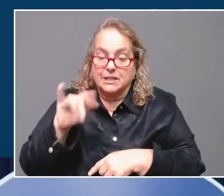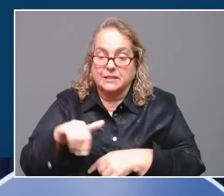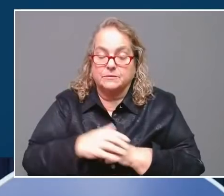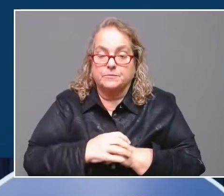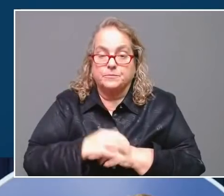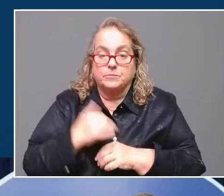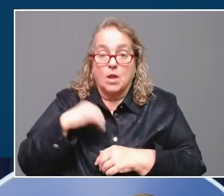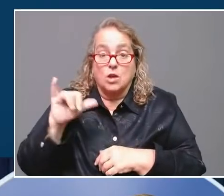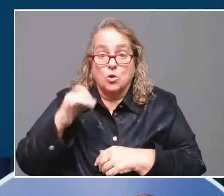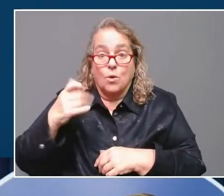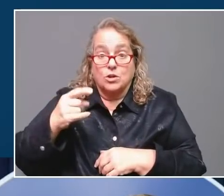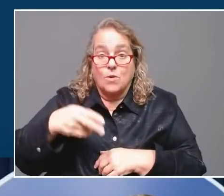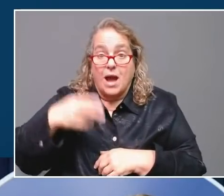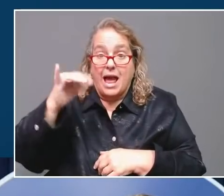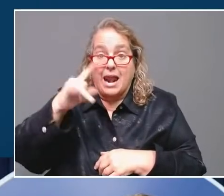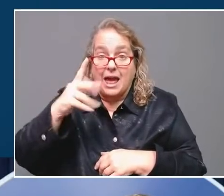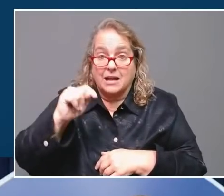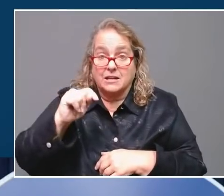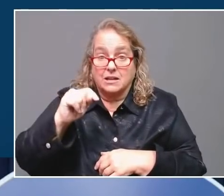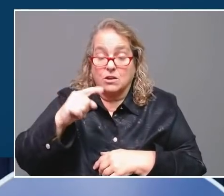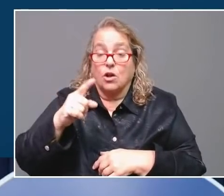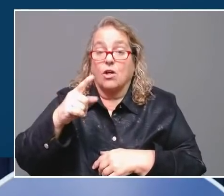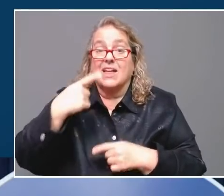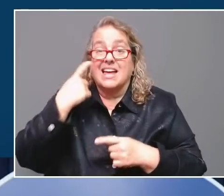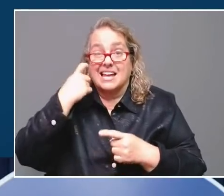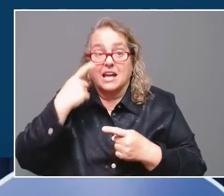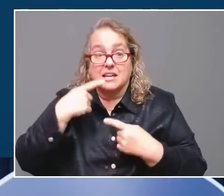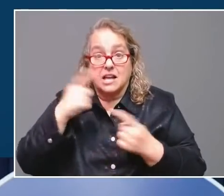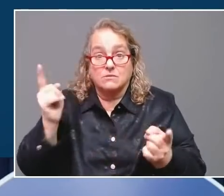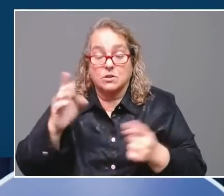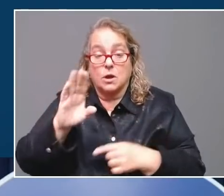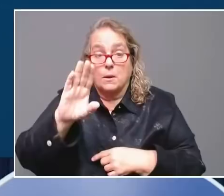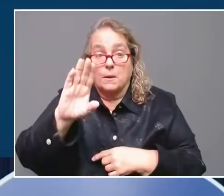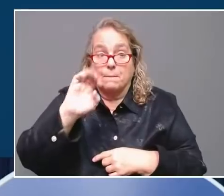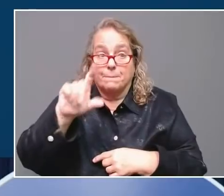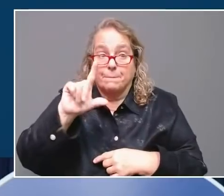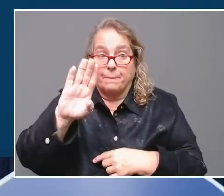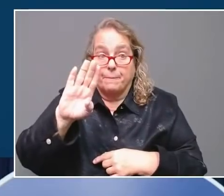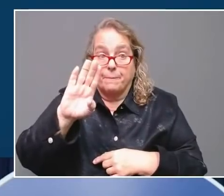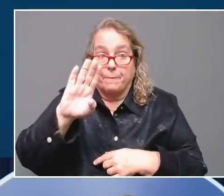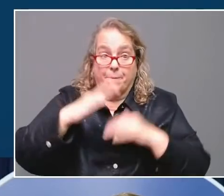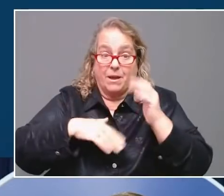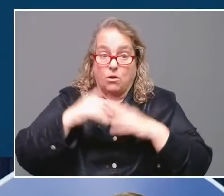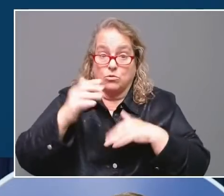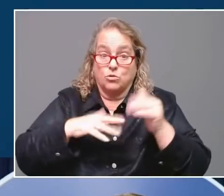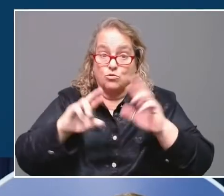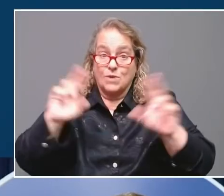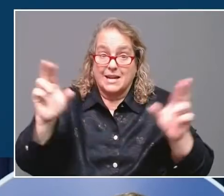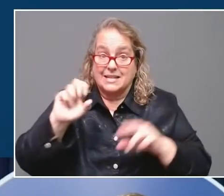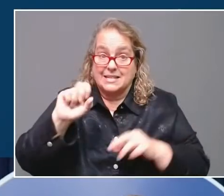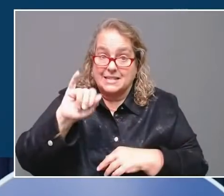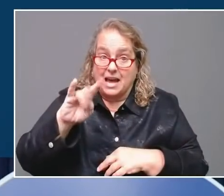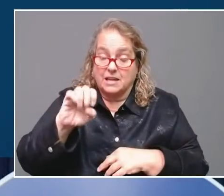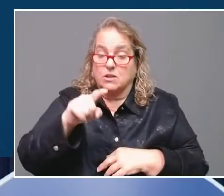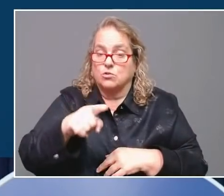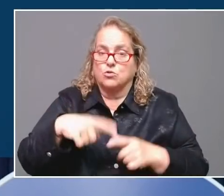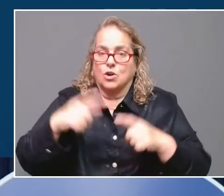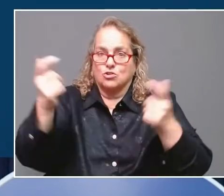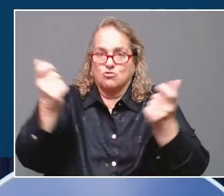of Kentucky's latest Build Ready site in Richmond, better positioning the community to attract new business to the